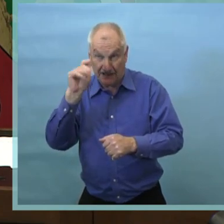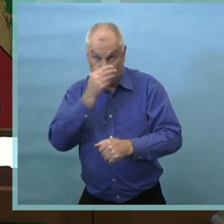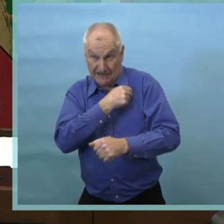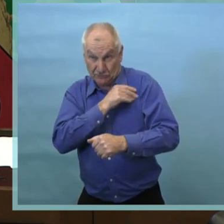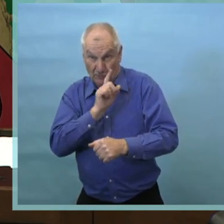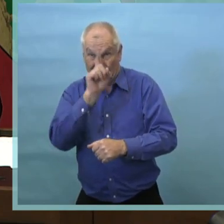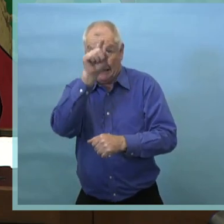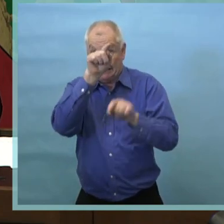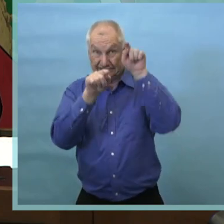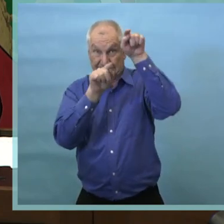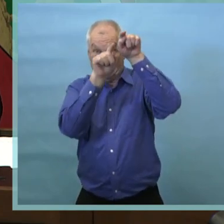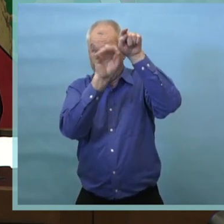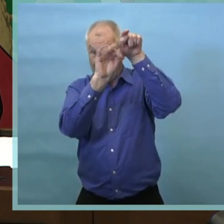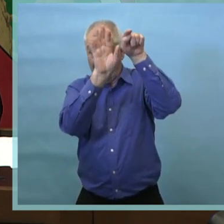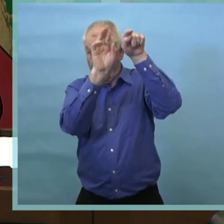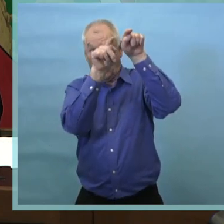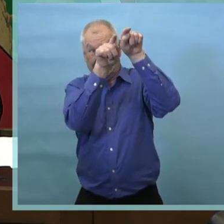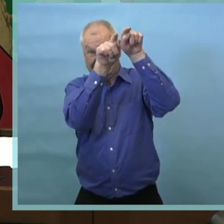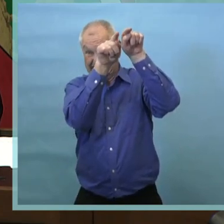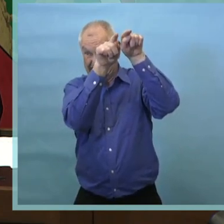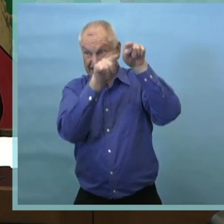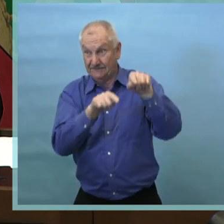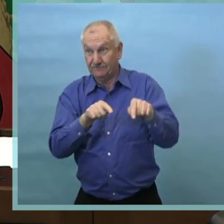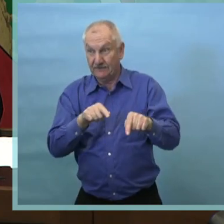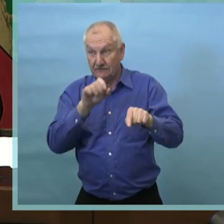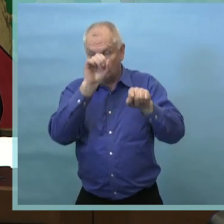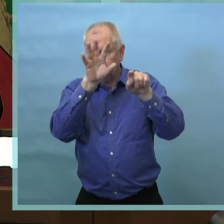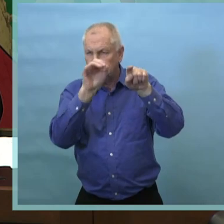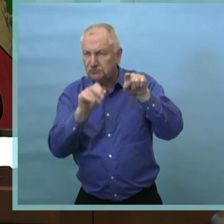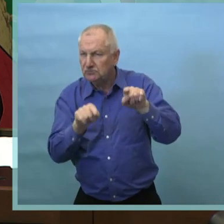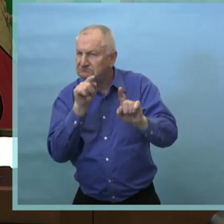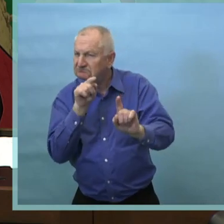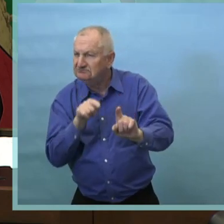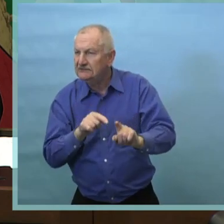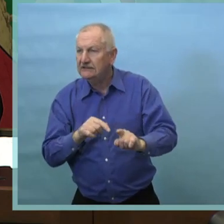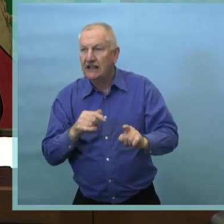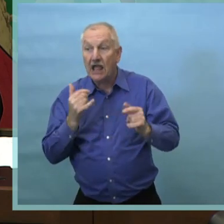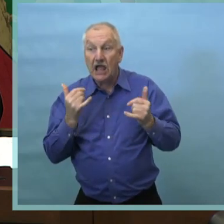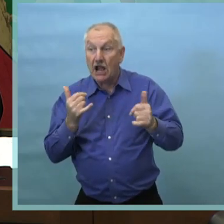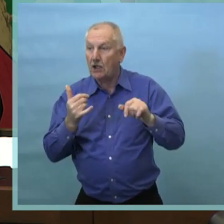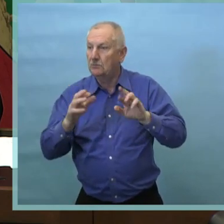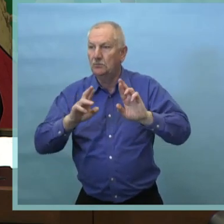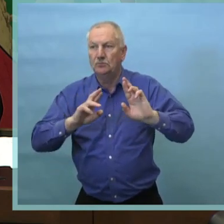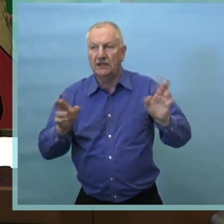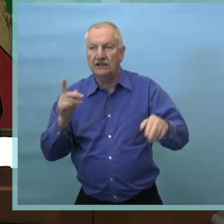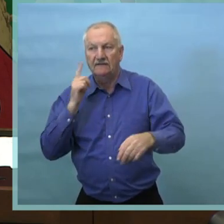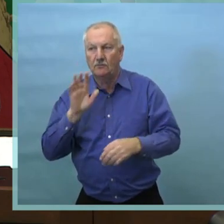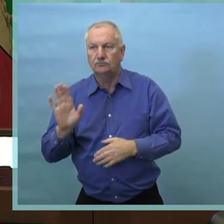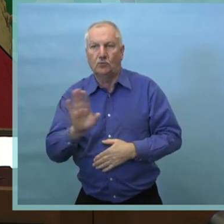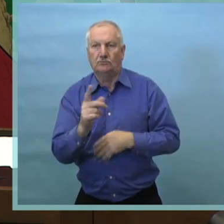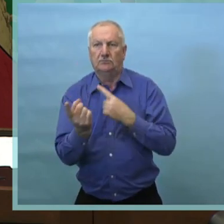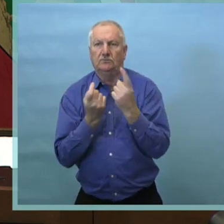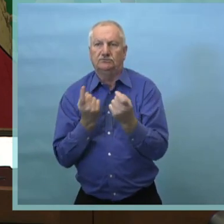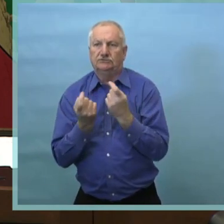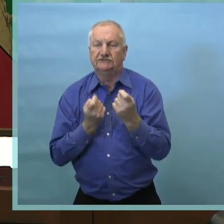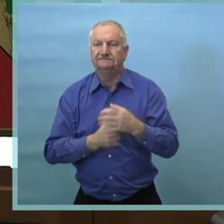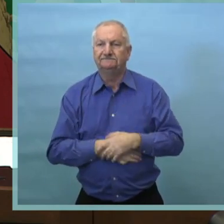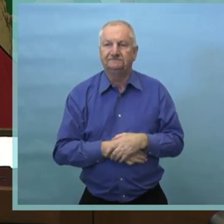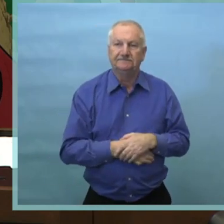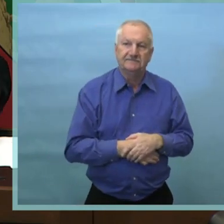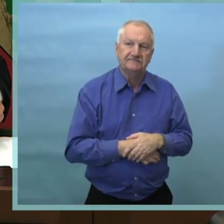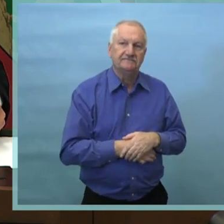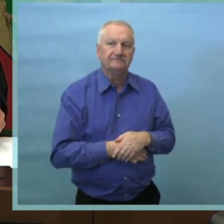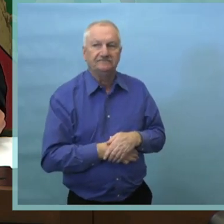those are sort of the main points that I did want to touch on, and I'd be prepared to take questions at this time. Thank you, Minister.